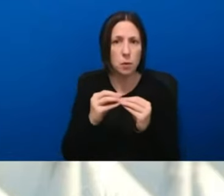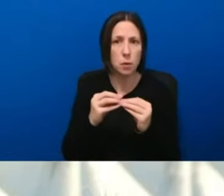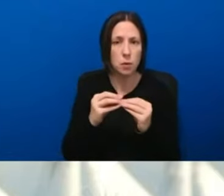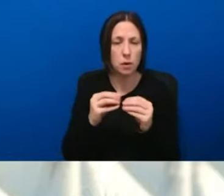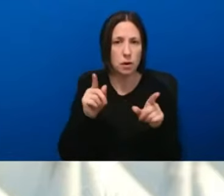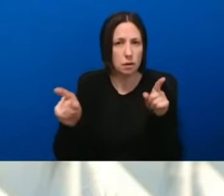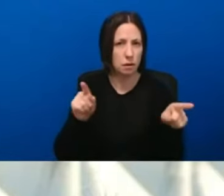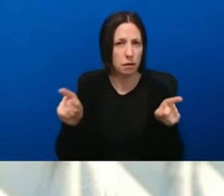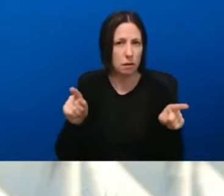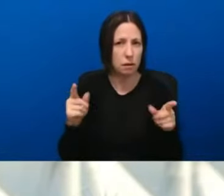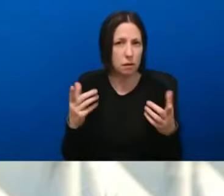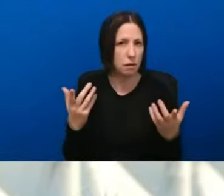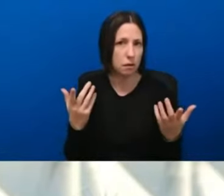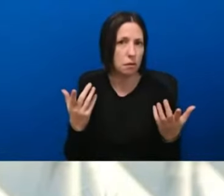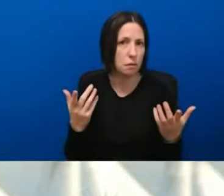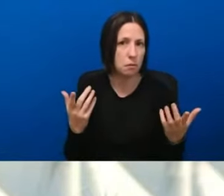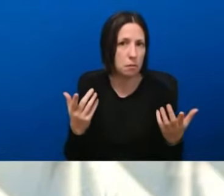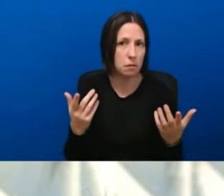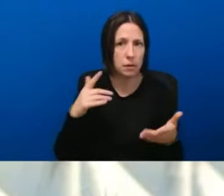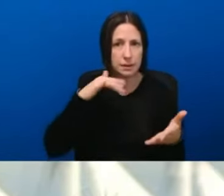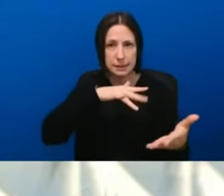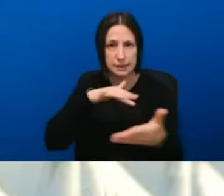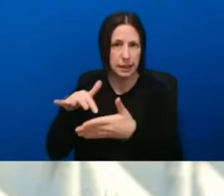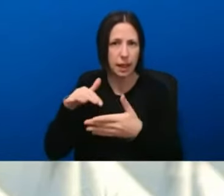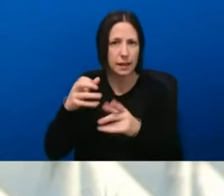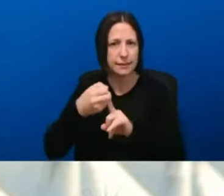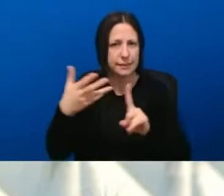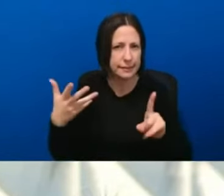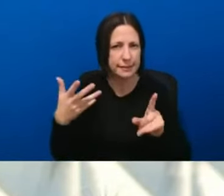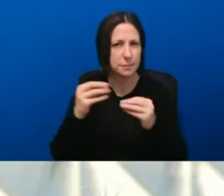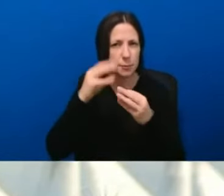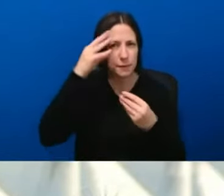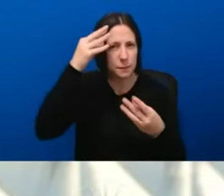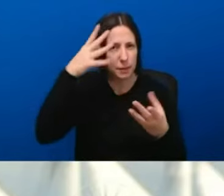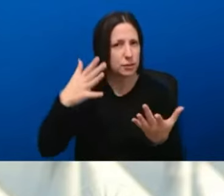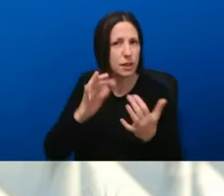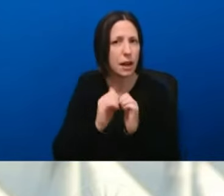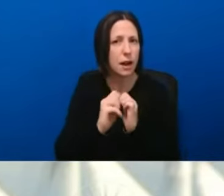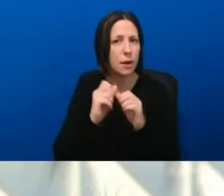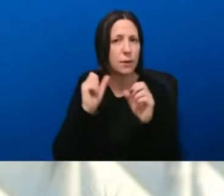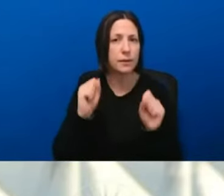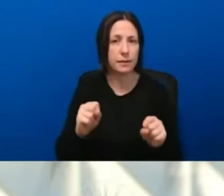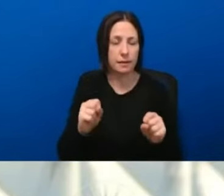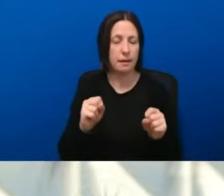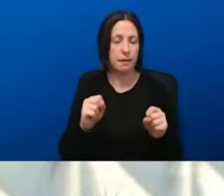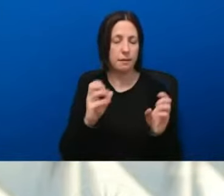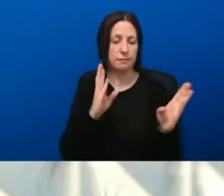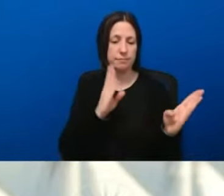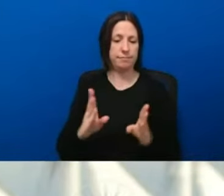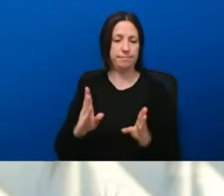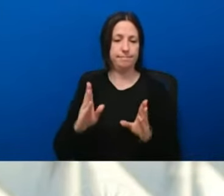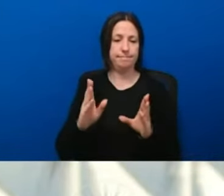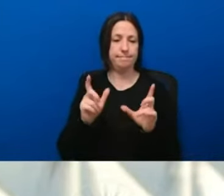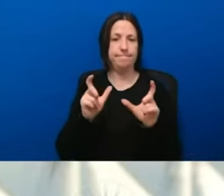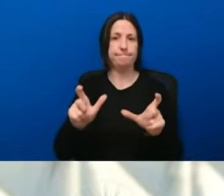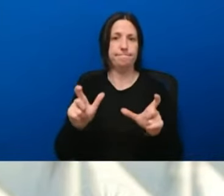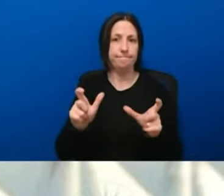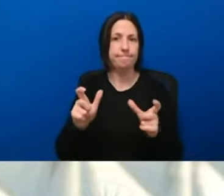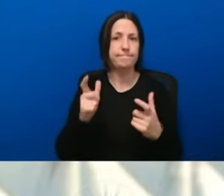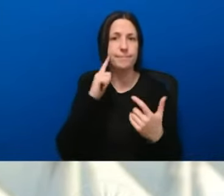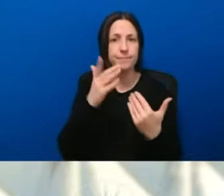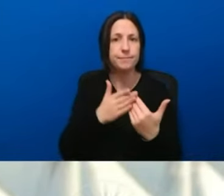in terms of what's the basis of that study and how we might better